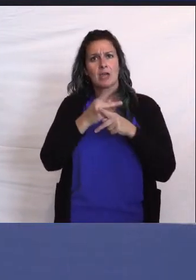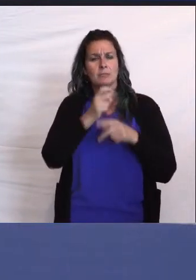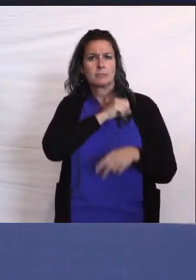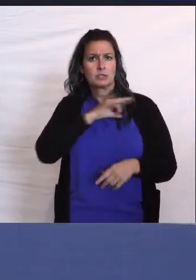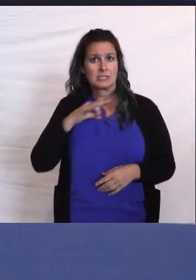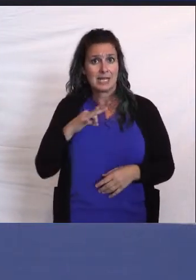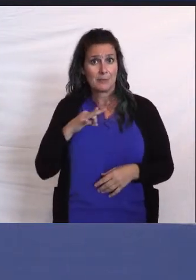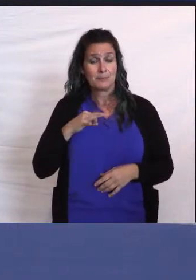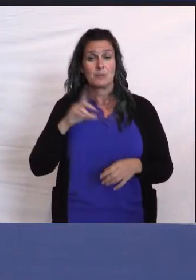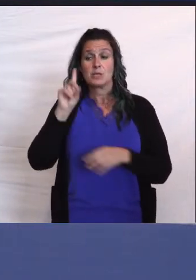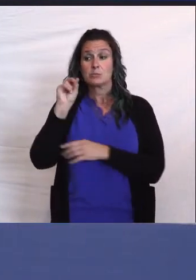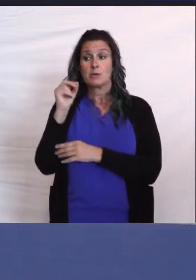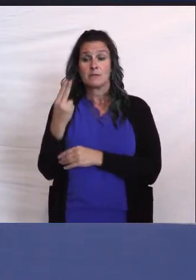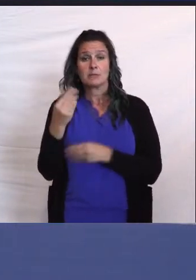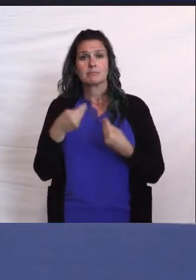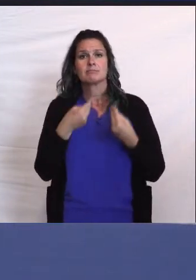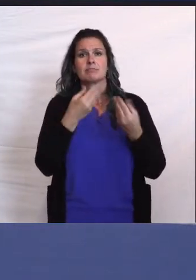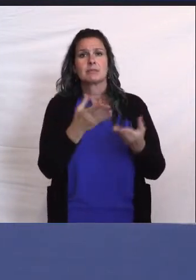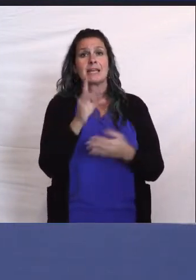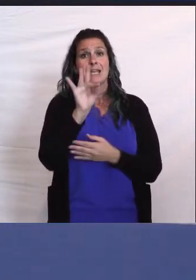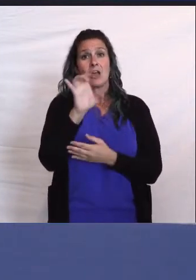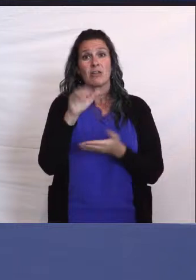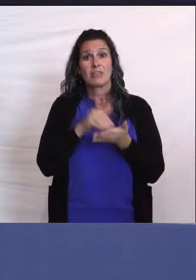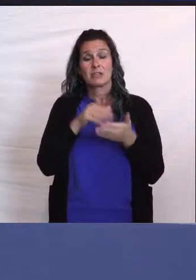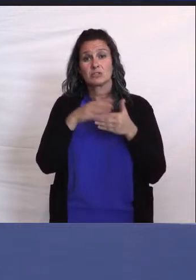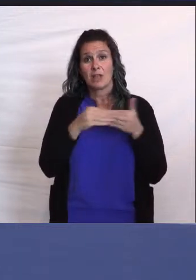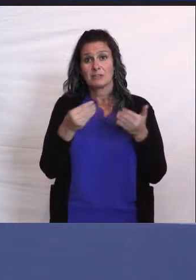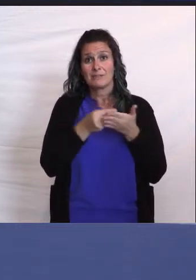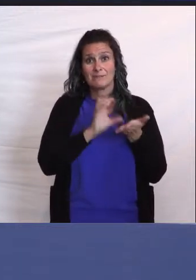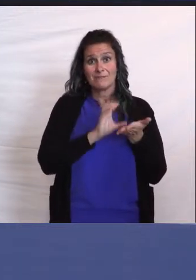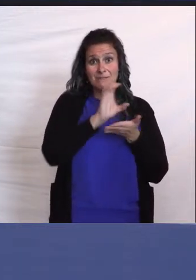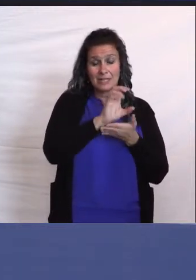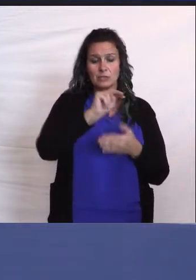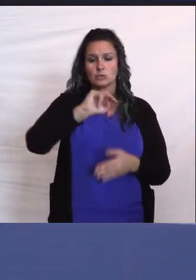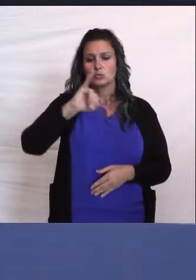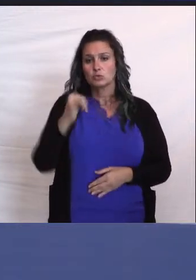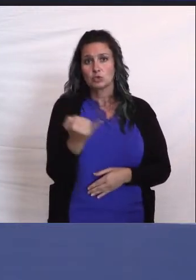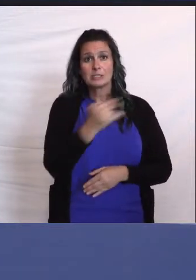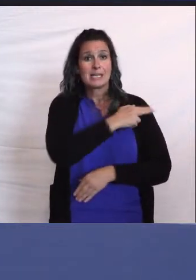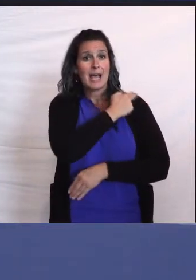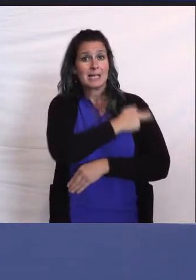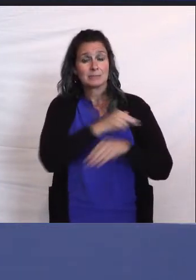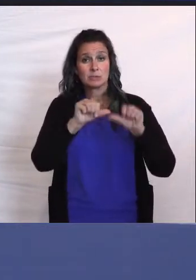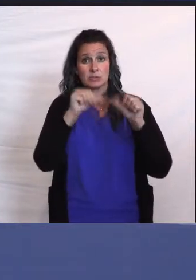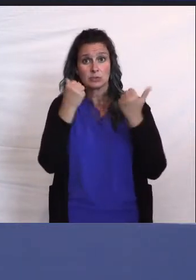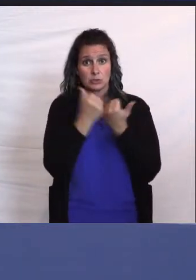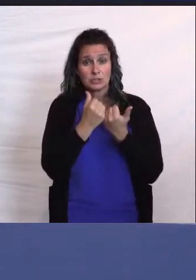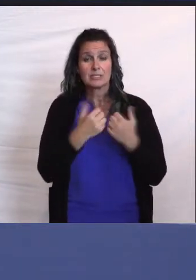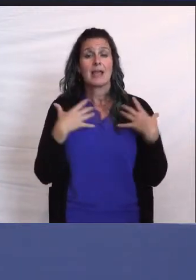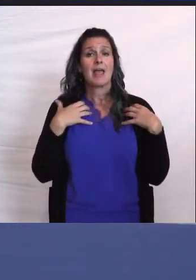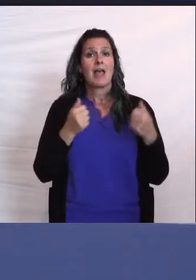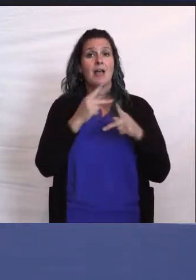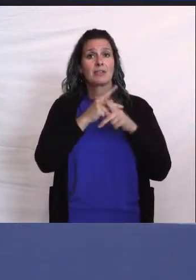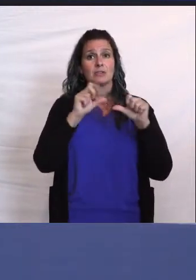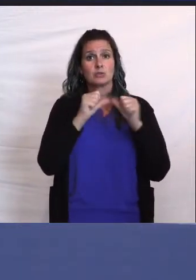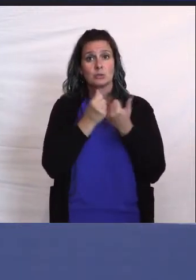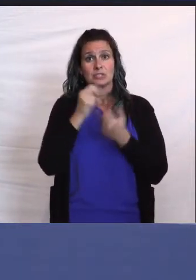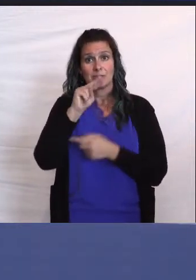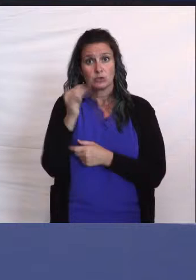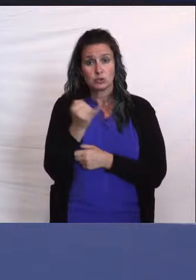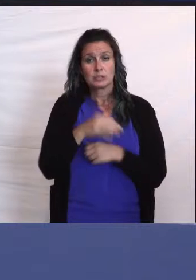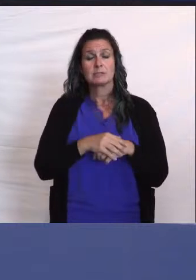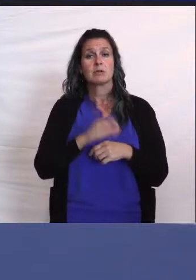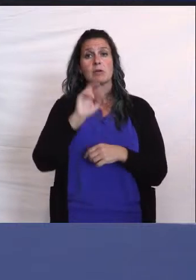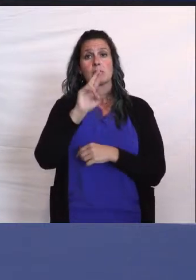the department is awarding $800,000 in funding to the New Jersey Hospital Association, the Healthcare Association of New Jersey,